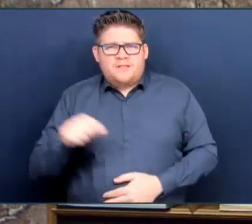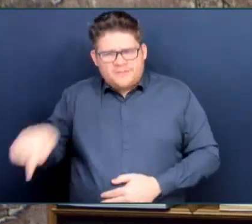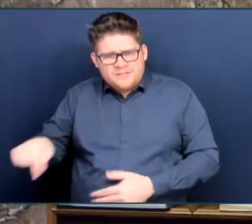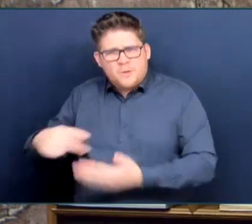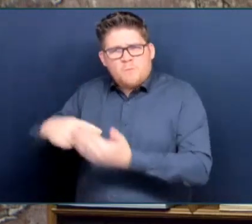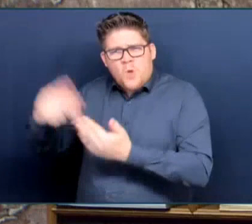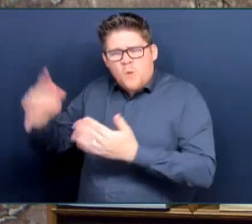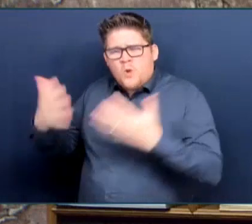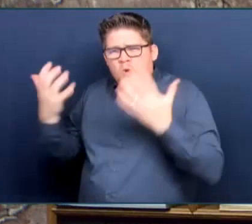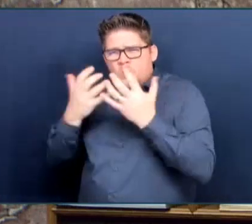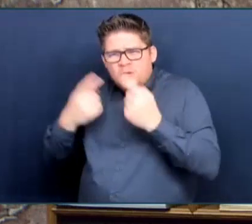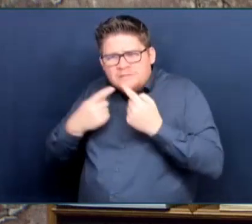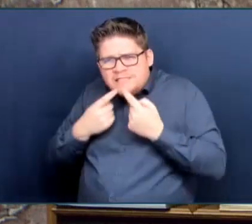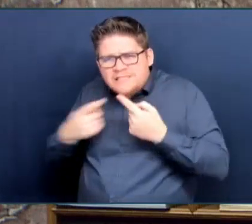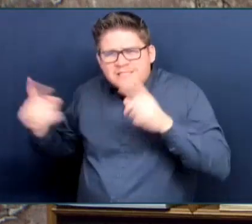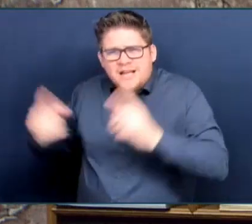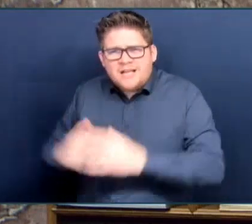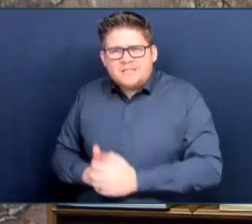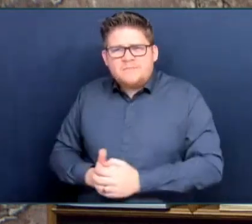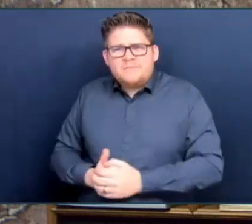270 convictions,